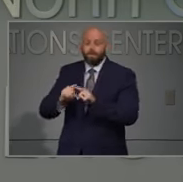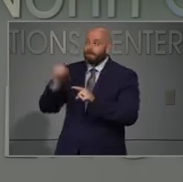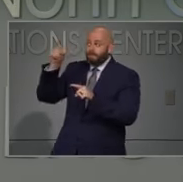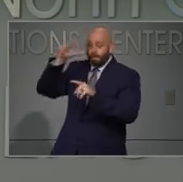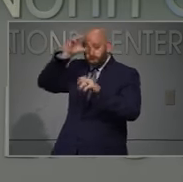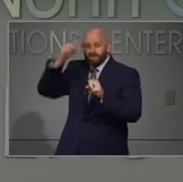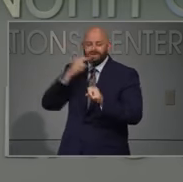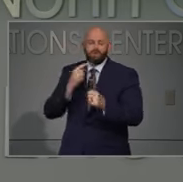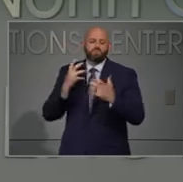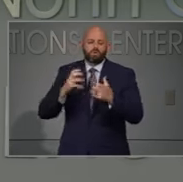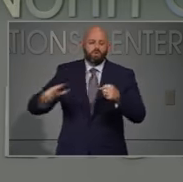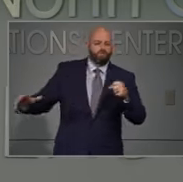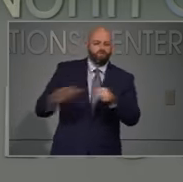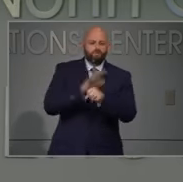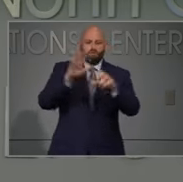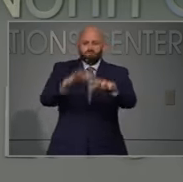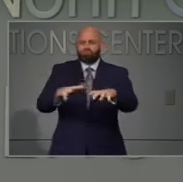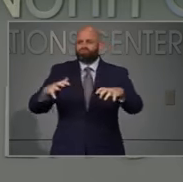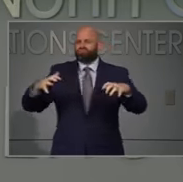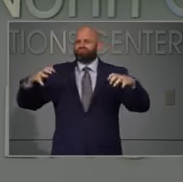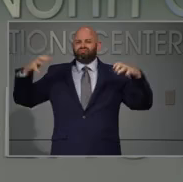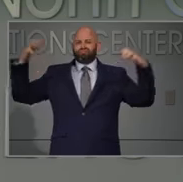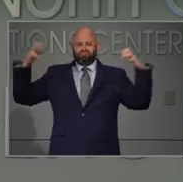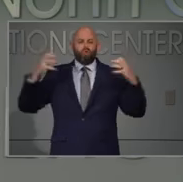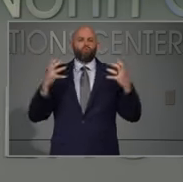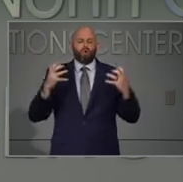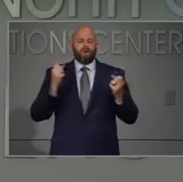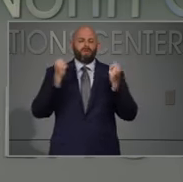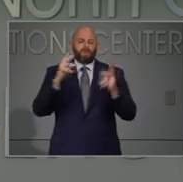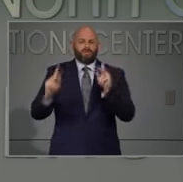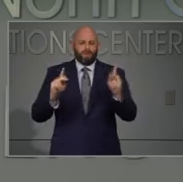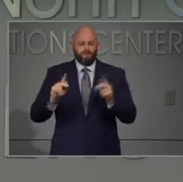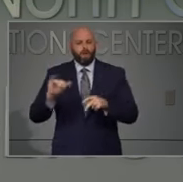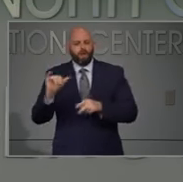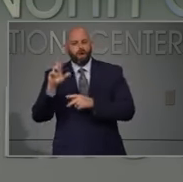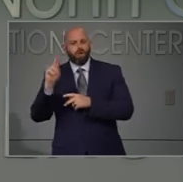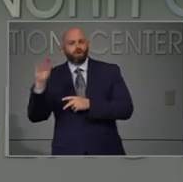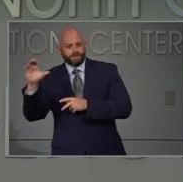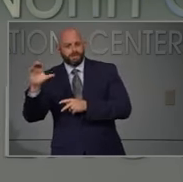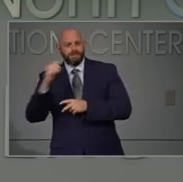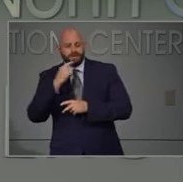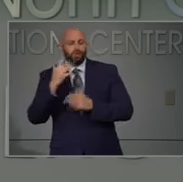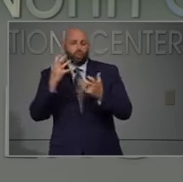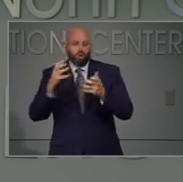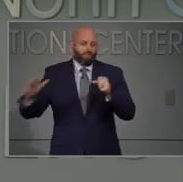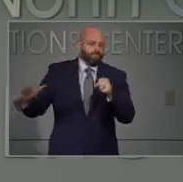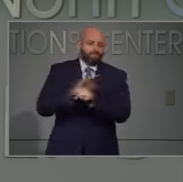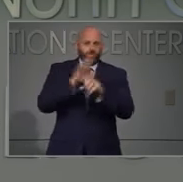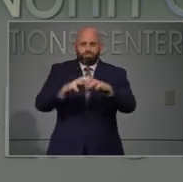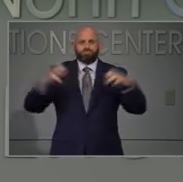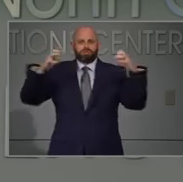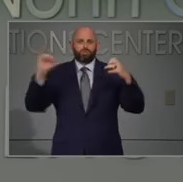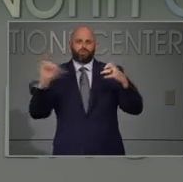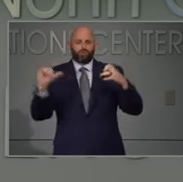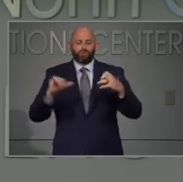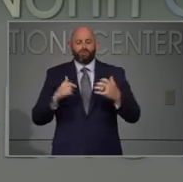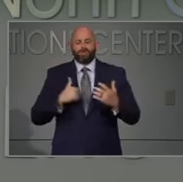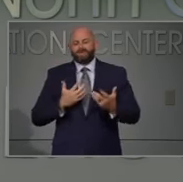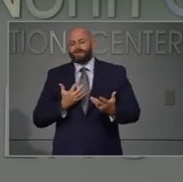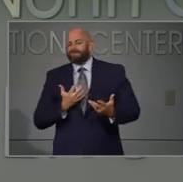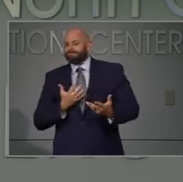full arena, just as the RNC is saying right now. We are continuing to make